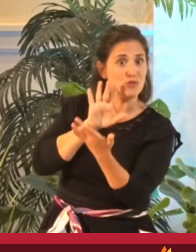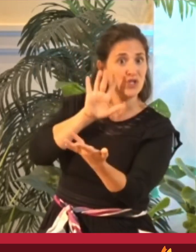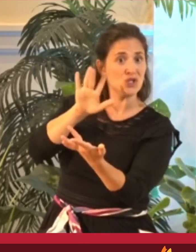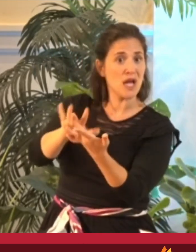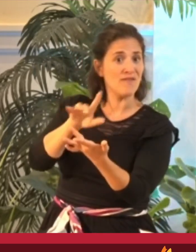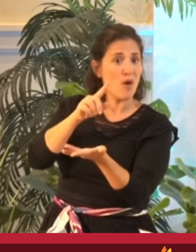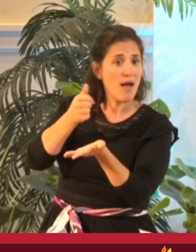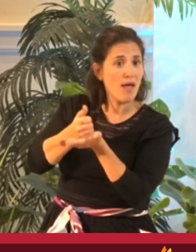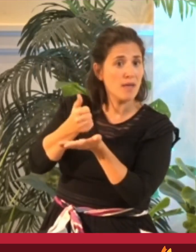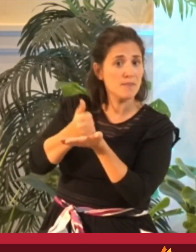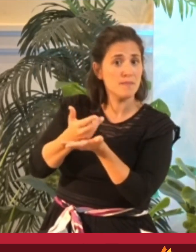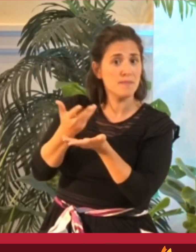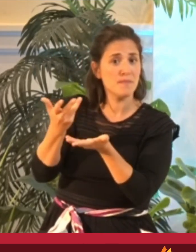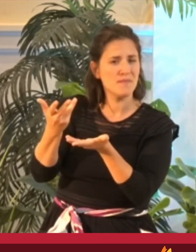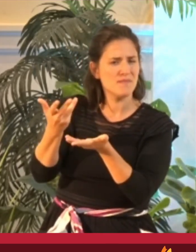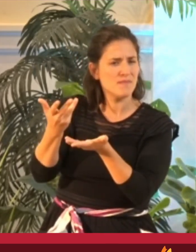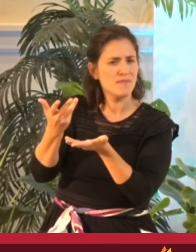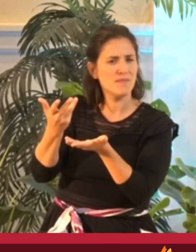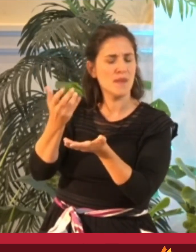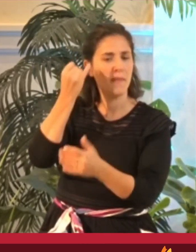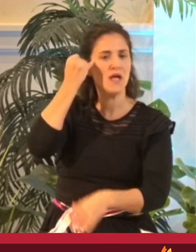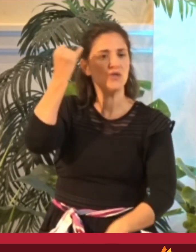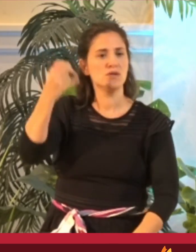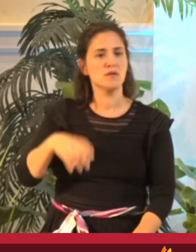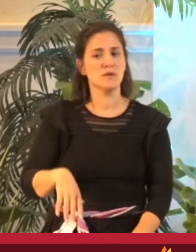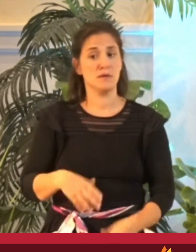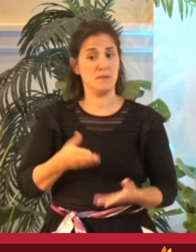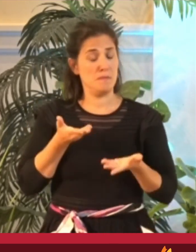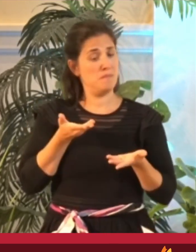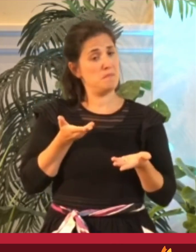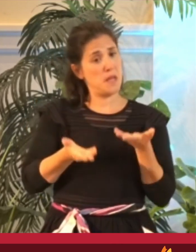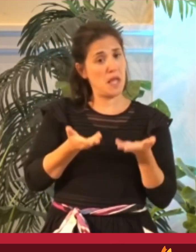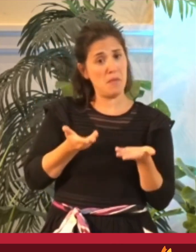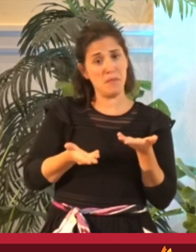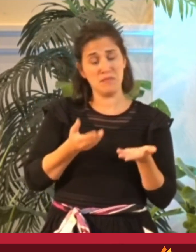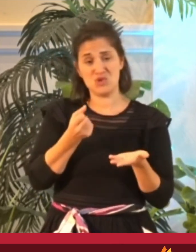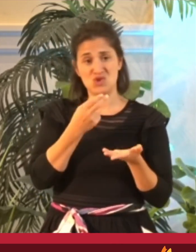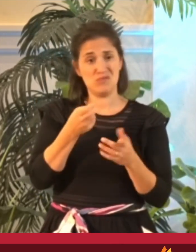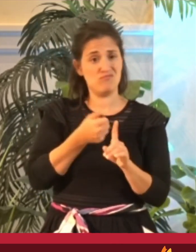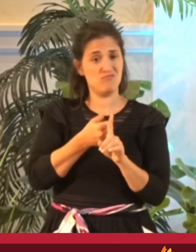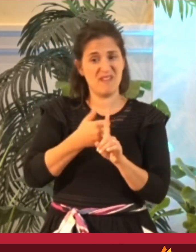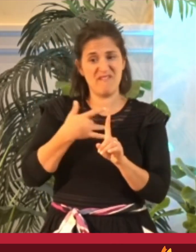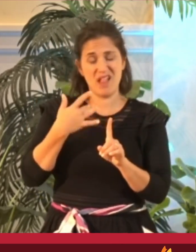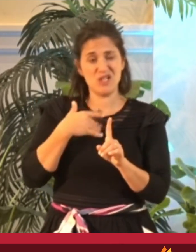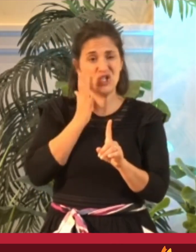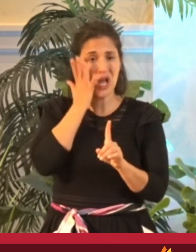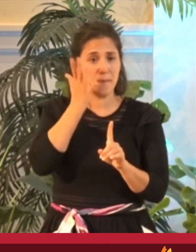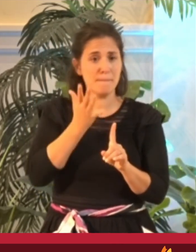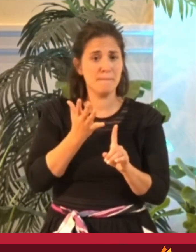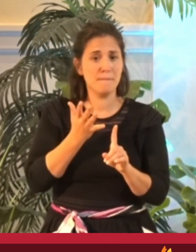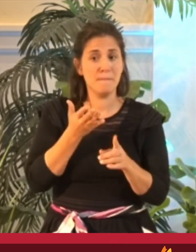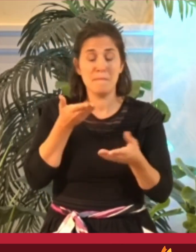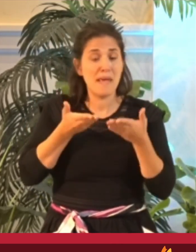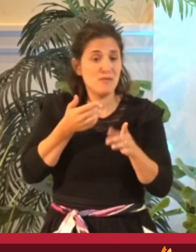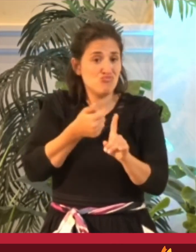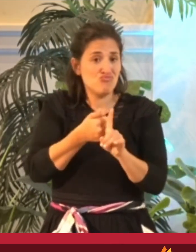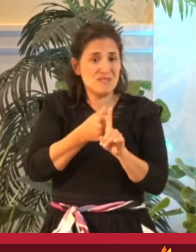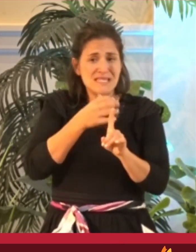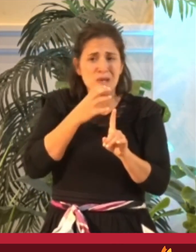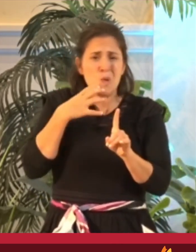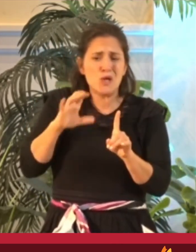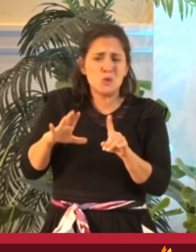Perhaps she felt ashamed of her circumstances. Maybe she didn't want to burden others, or